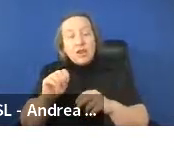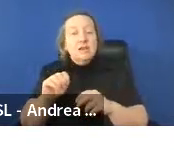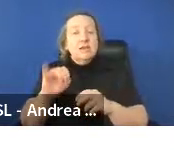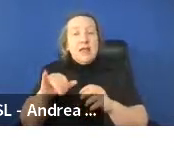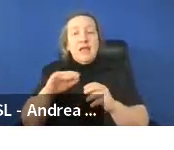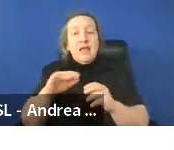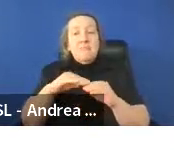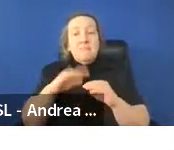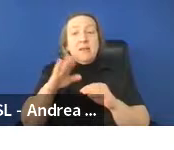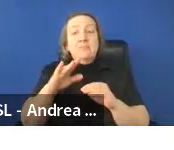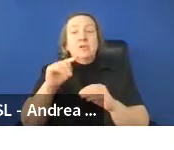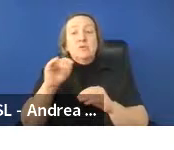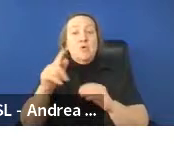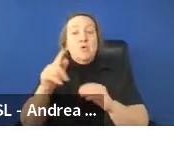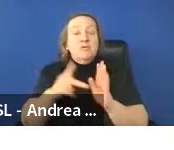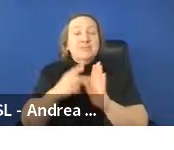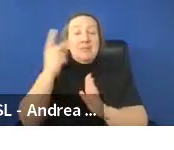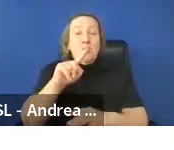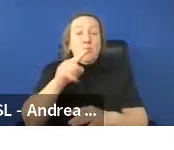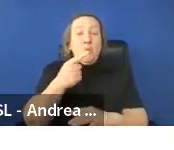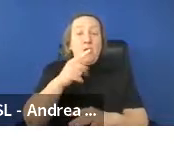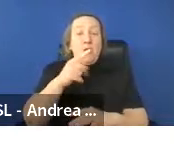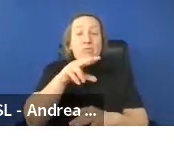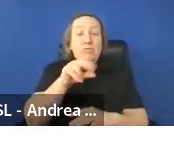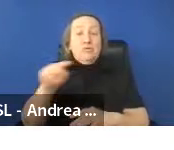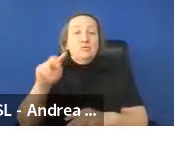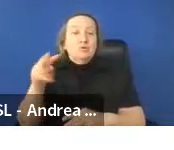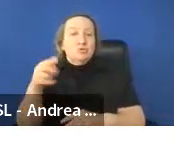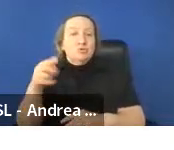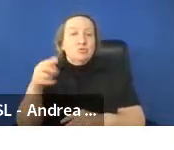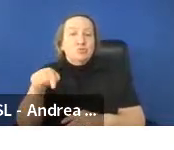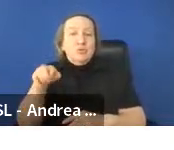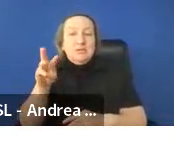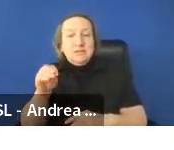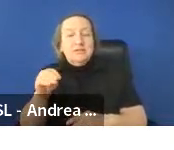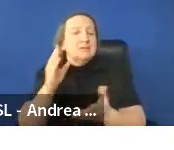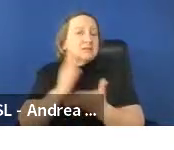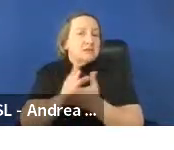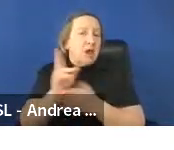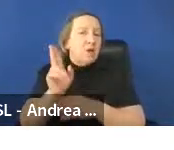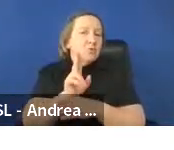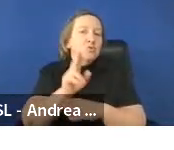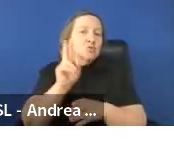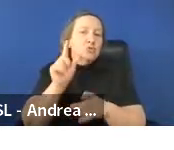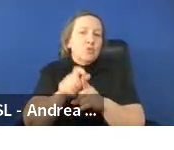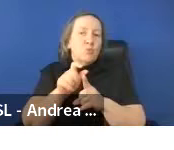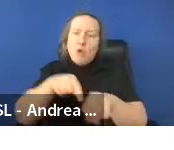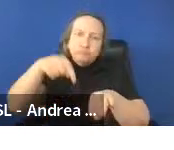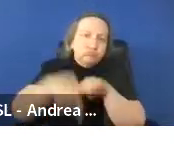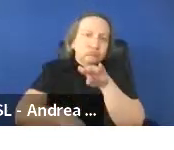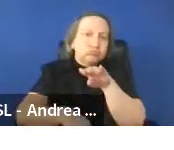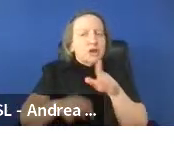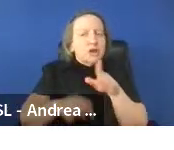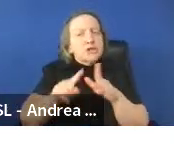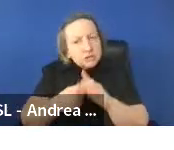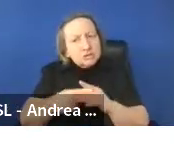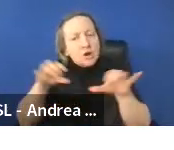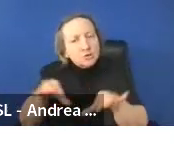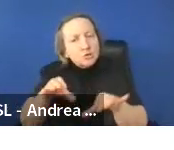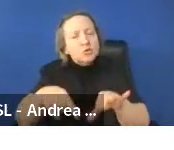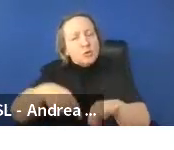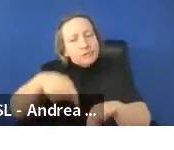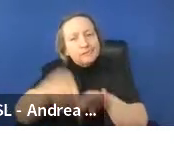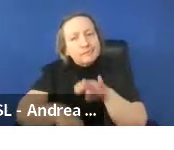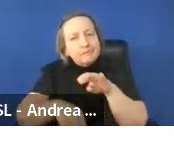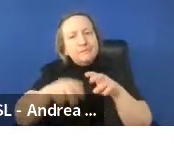doubled from $1.30 to $2.60. So stop using the word robust and start being robust by being honest with how